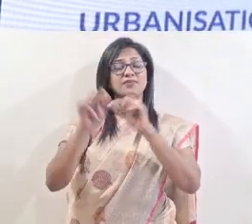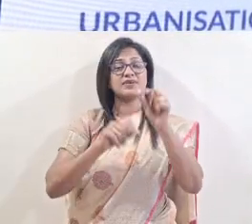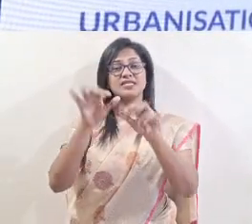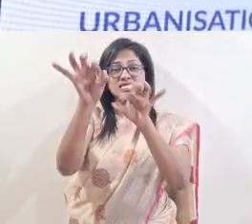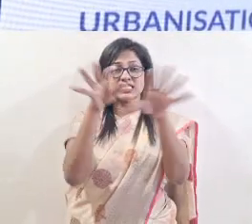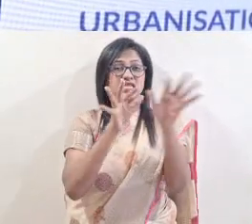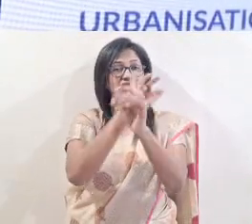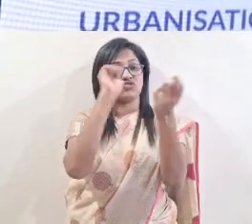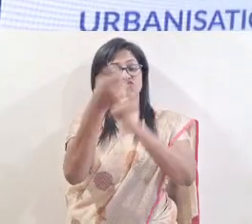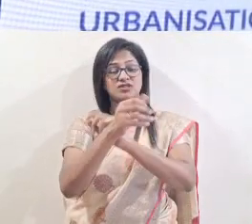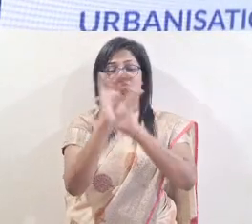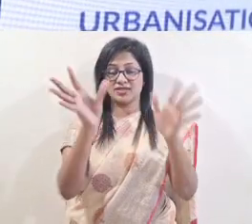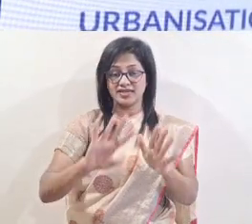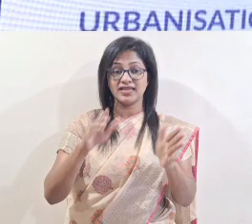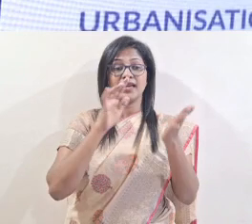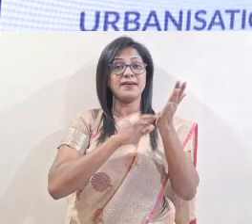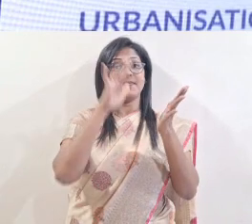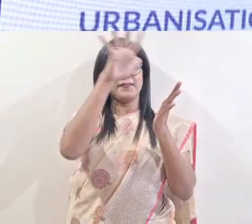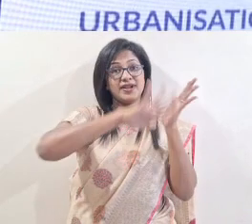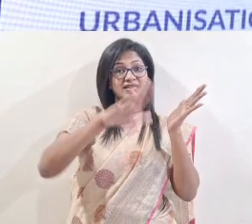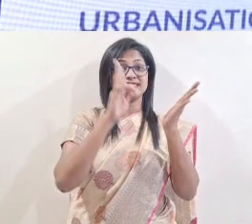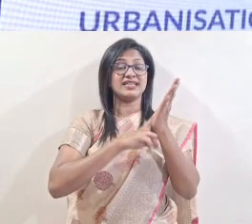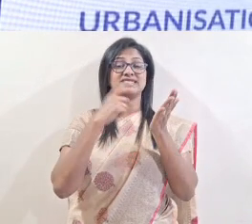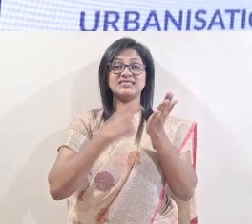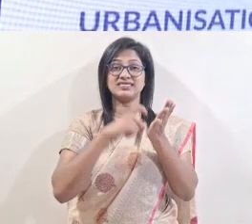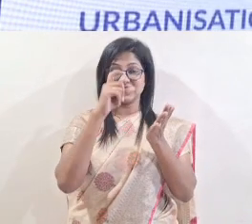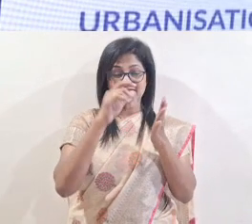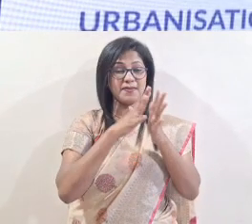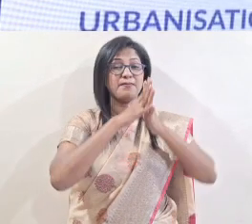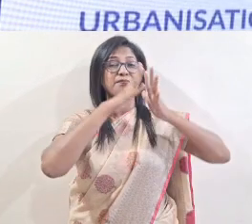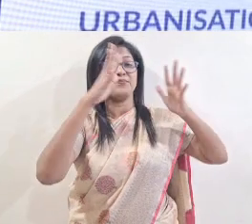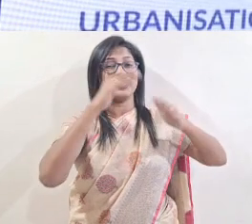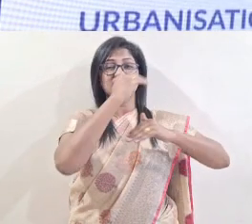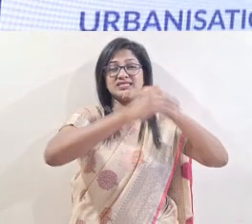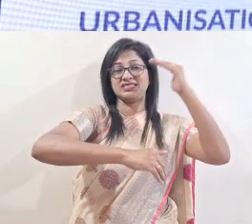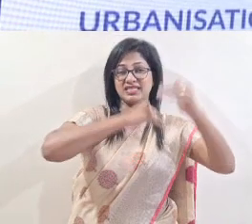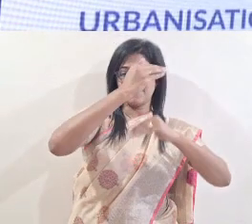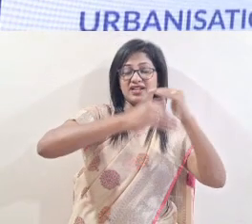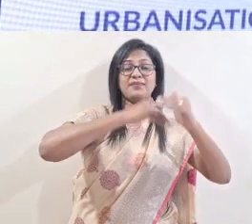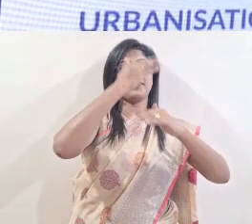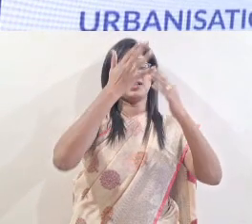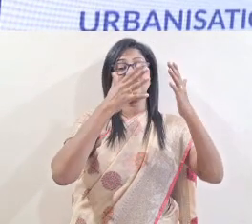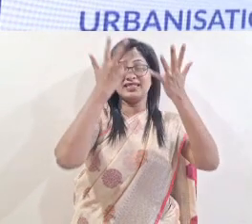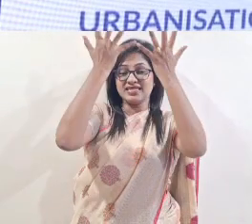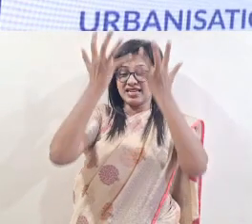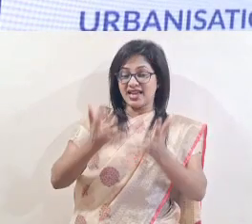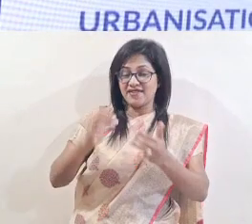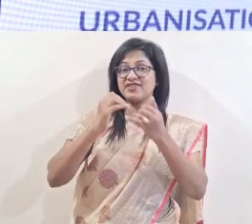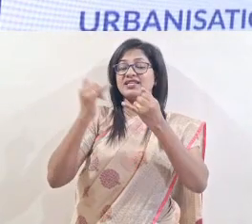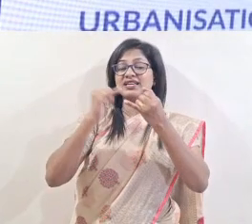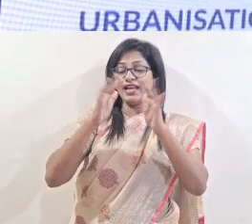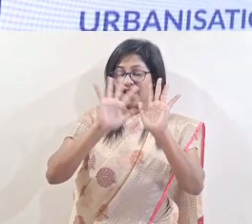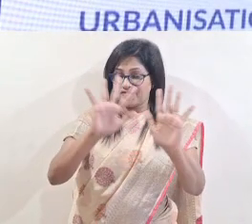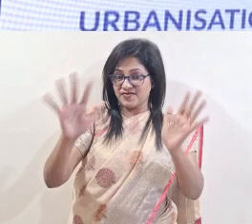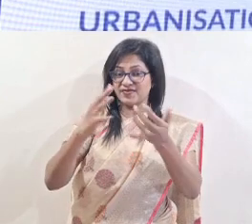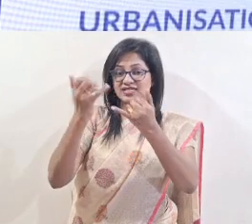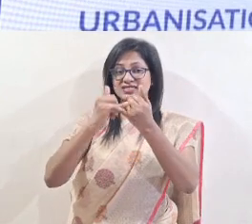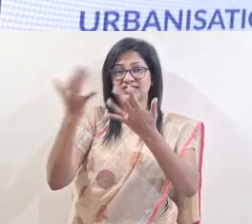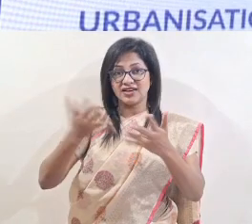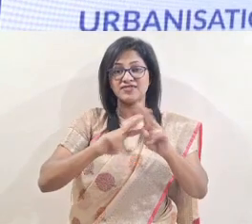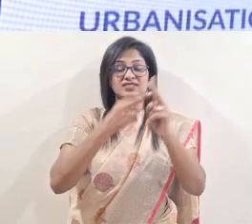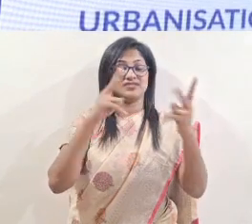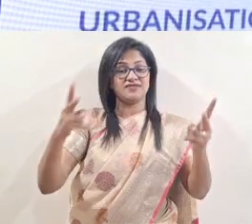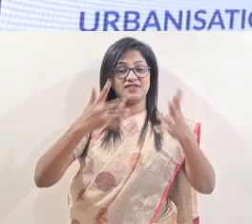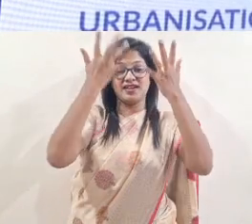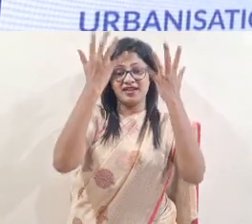are witnessing massive growth and development, and which is also burdening the existing infrastructure services in the city. Transportation services being one of